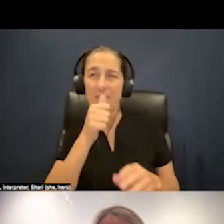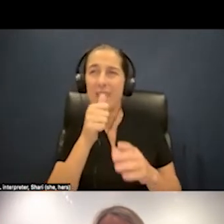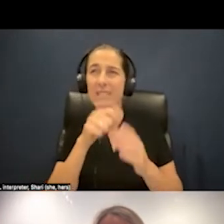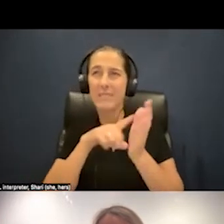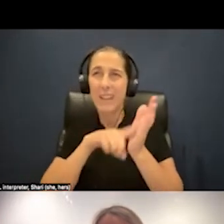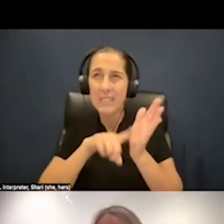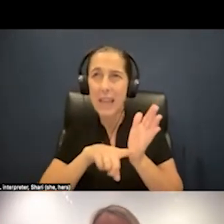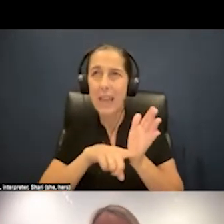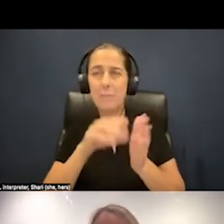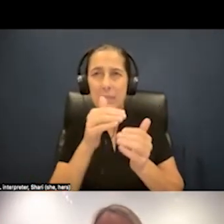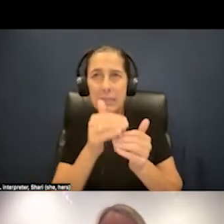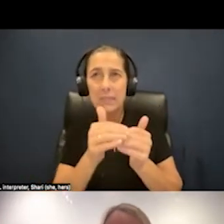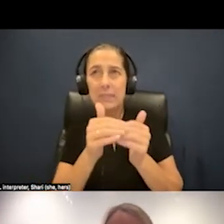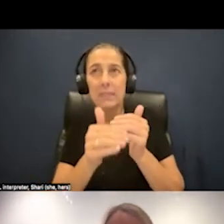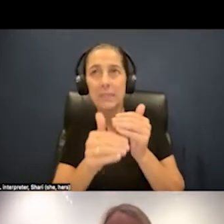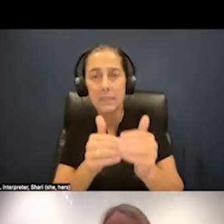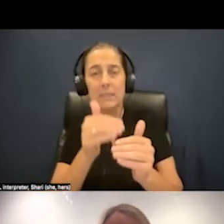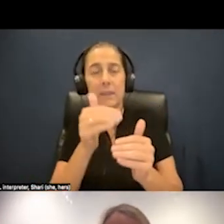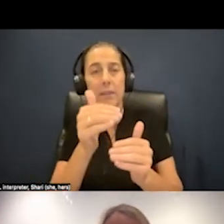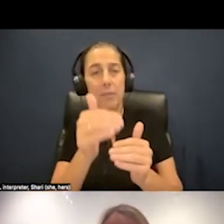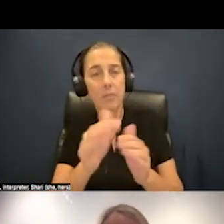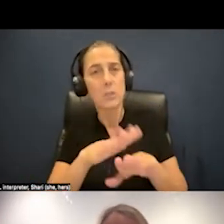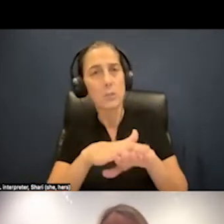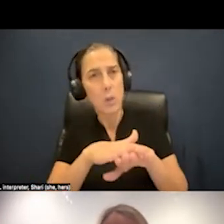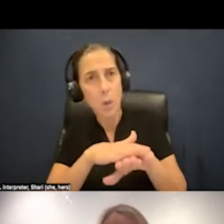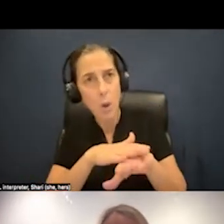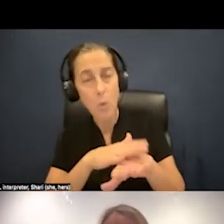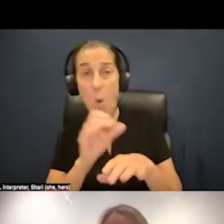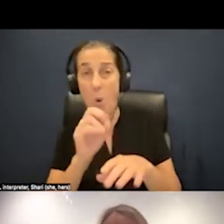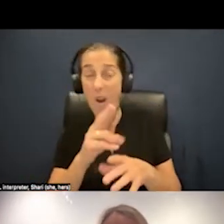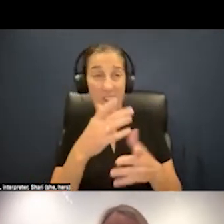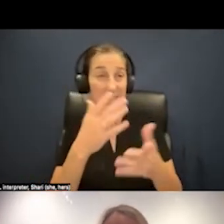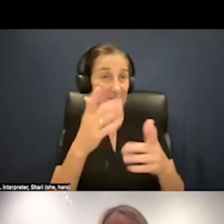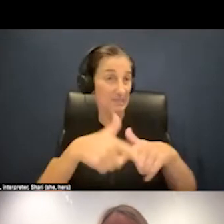or until it feels like something that's doable, or until forever.